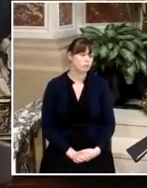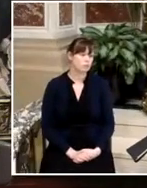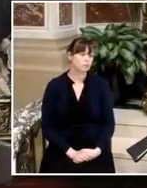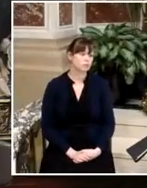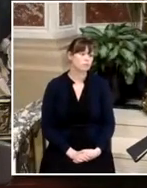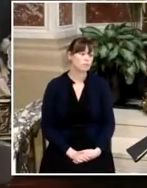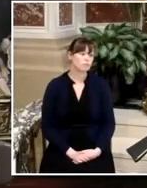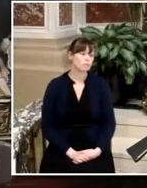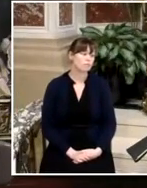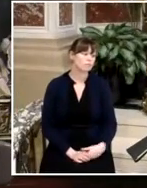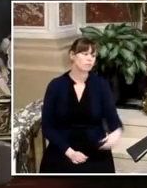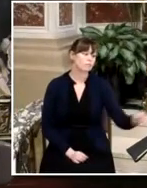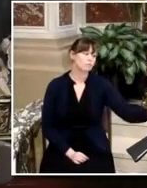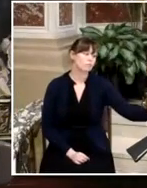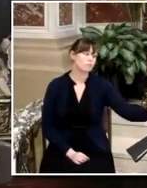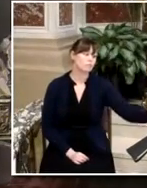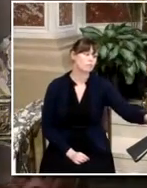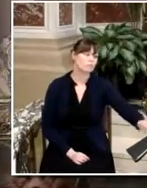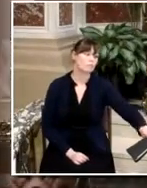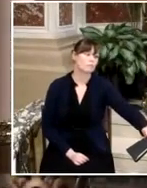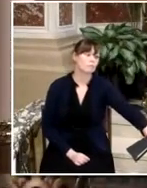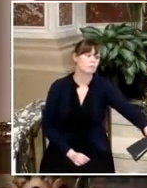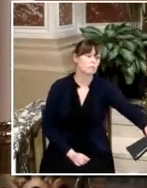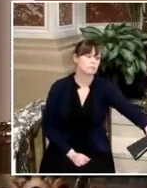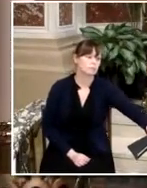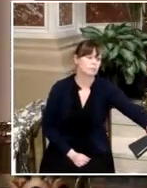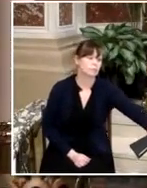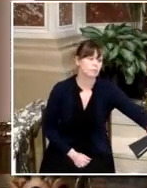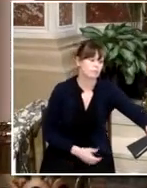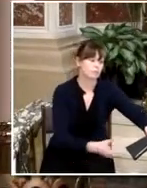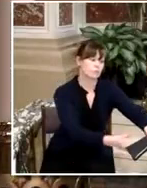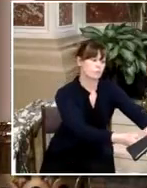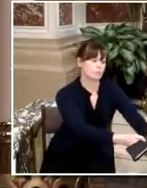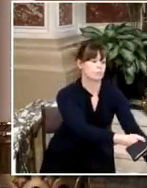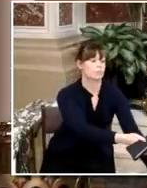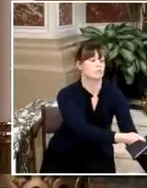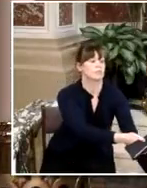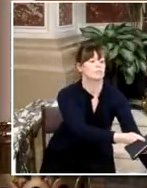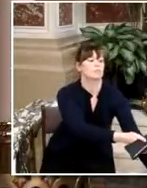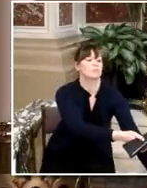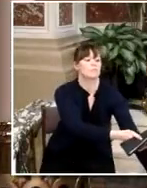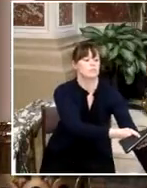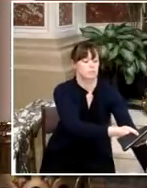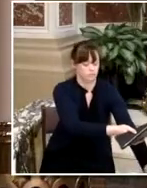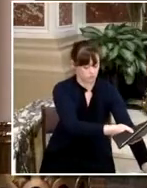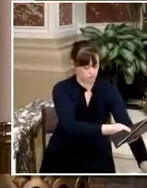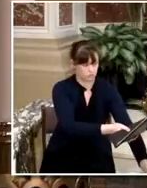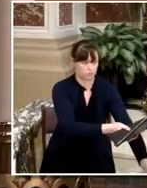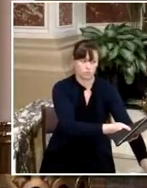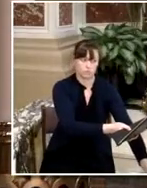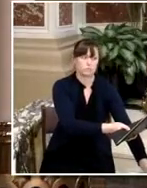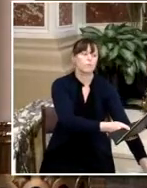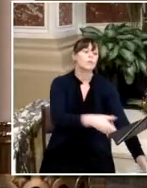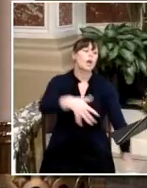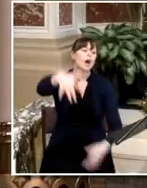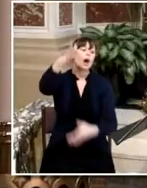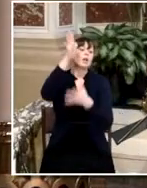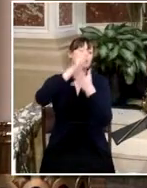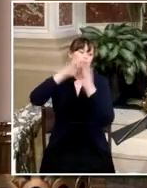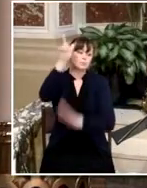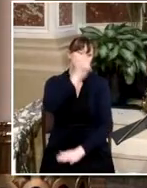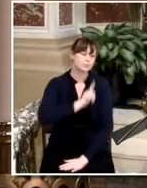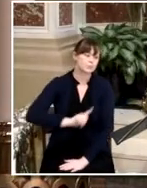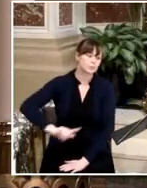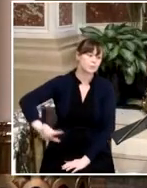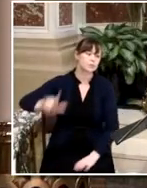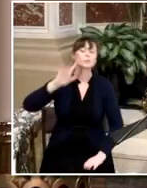Lectura del libro del profeta Isaías. El Espíritu del Señor está